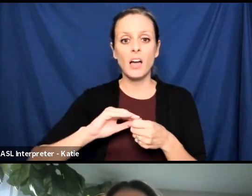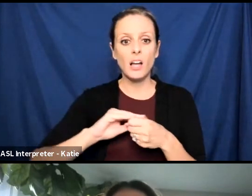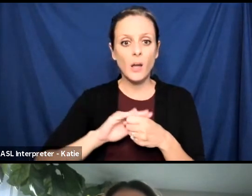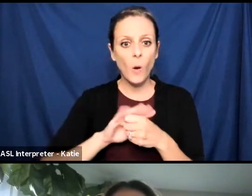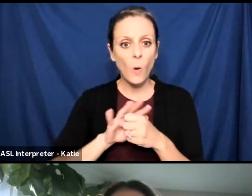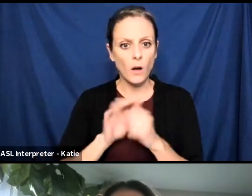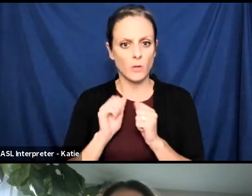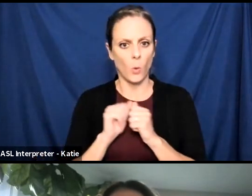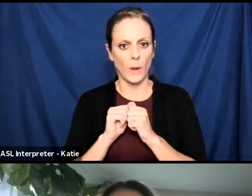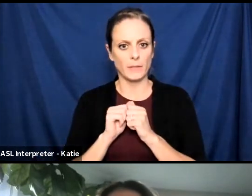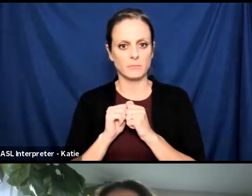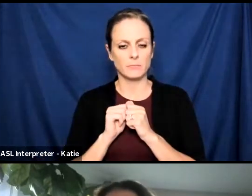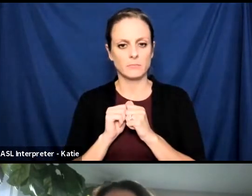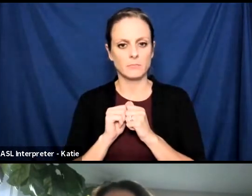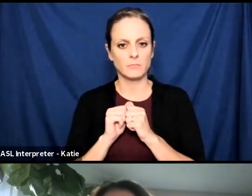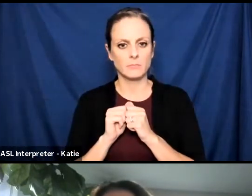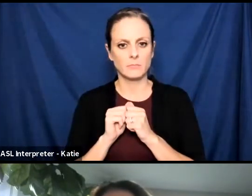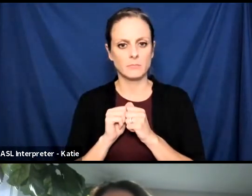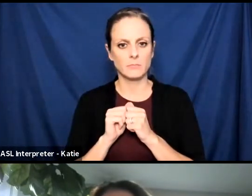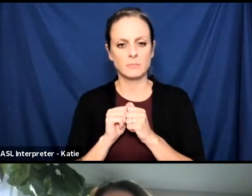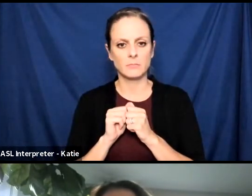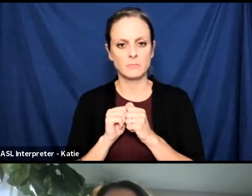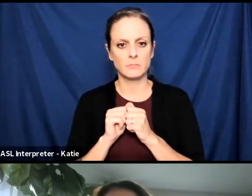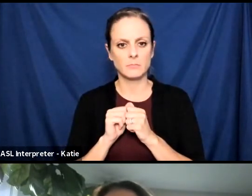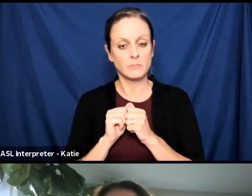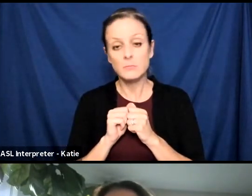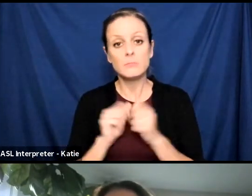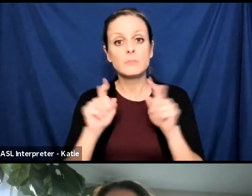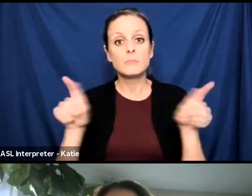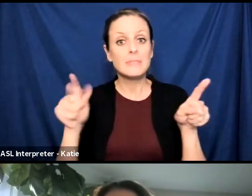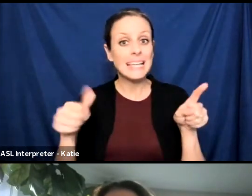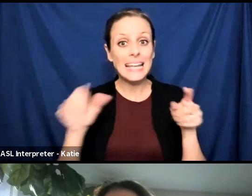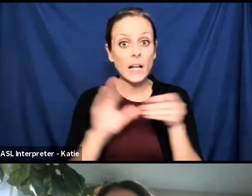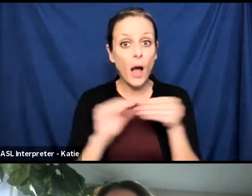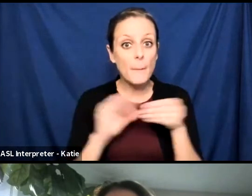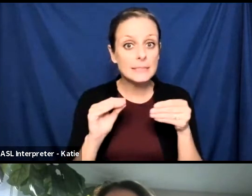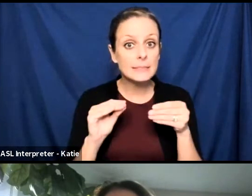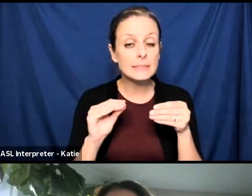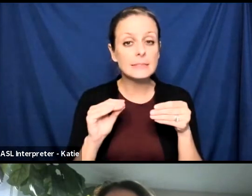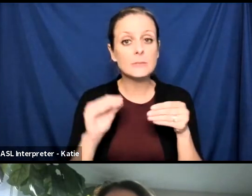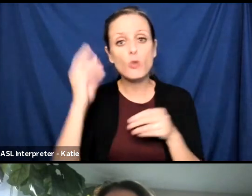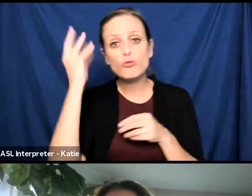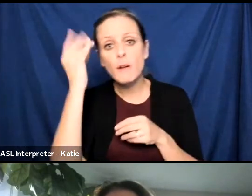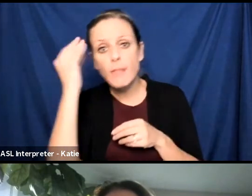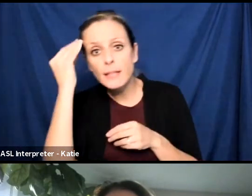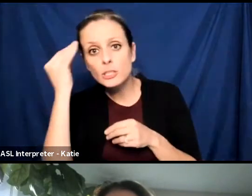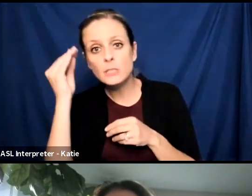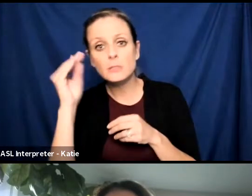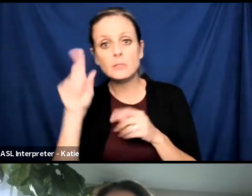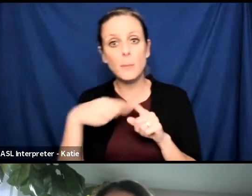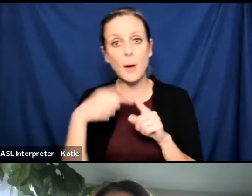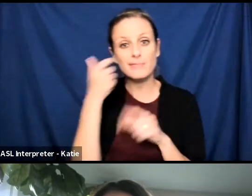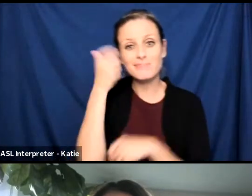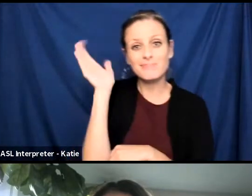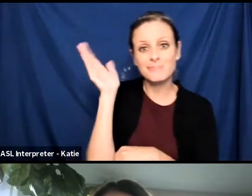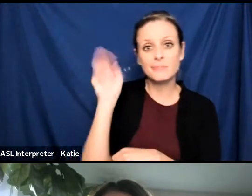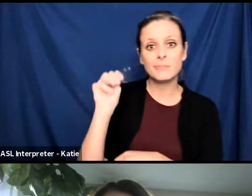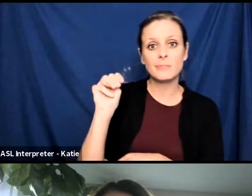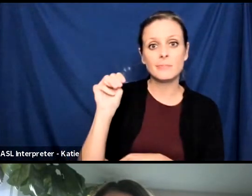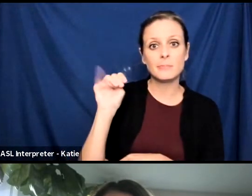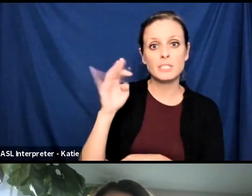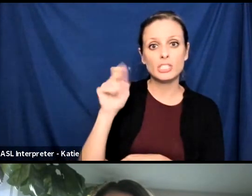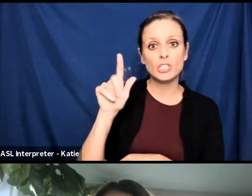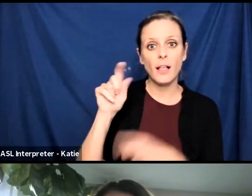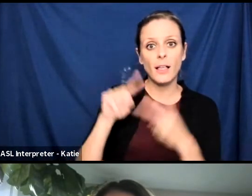just went through. So are there any comments or reflections on the information that Michelle and Lisa just put